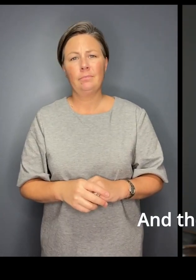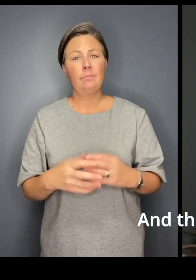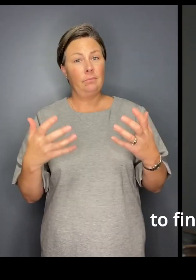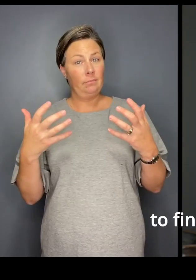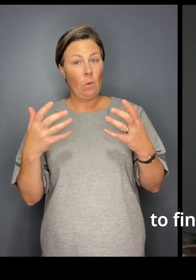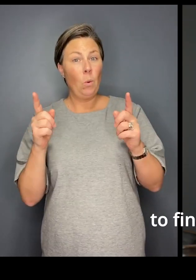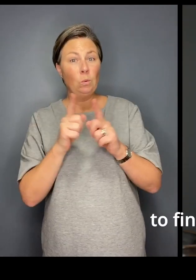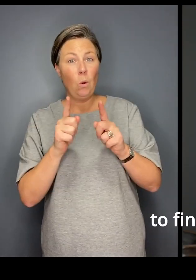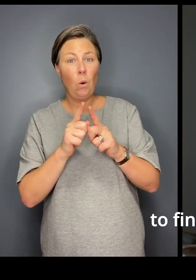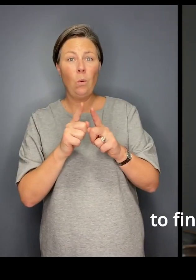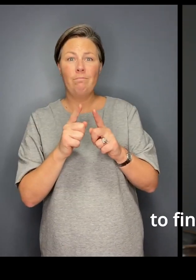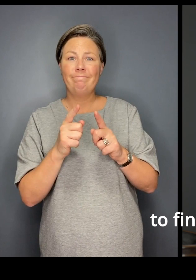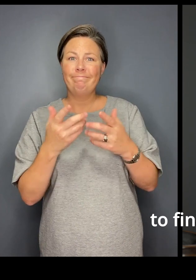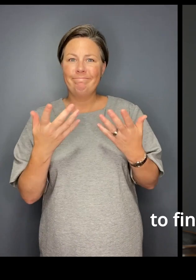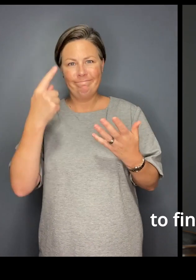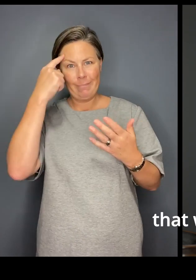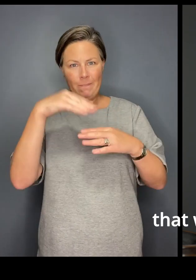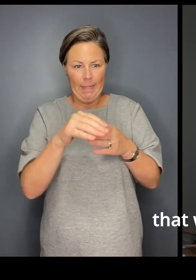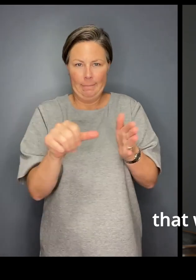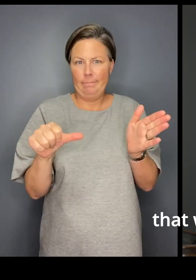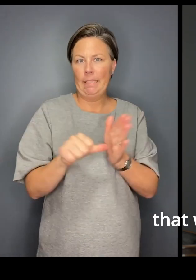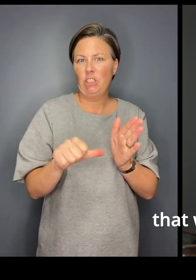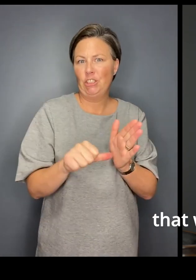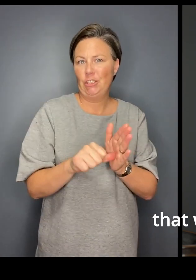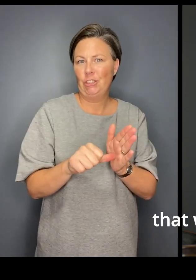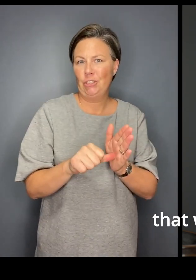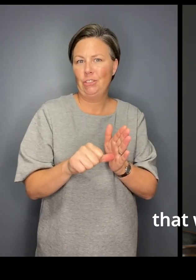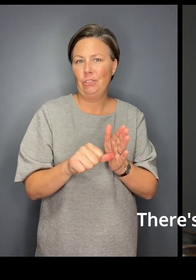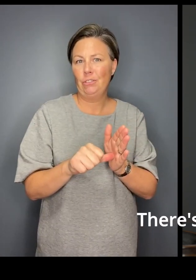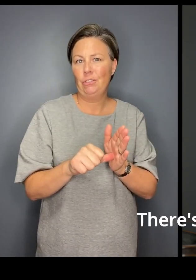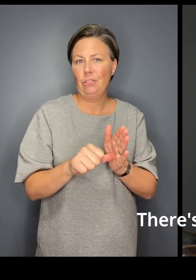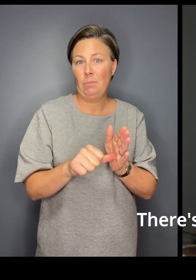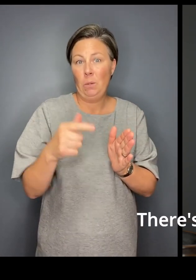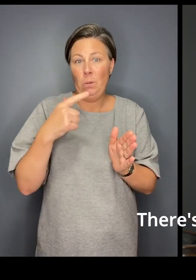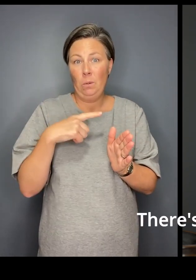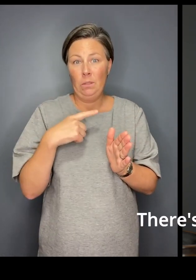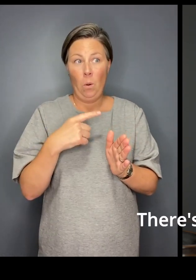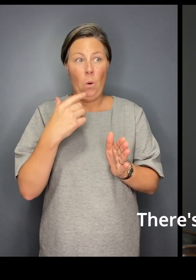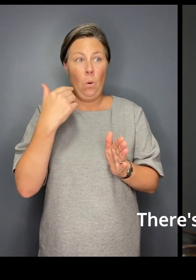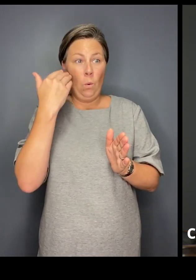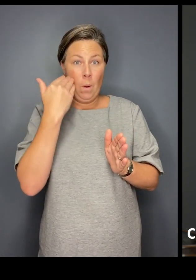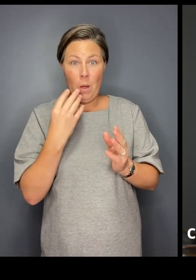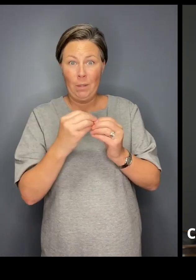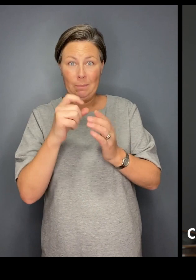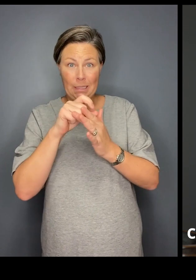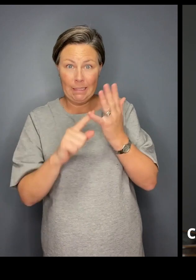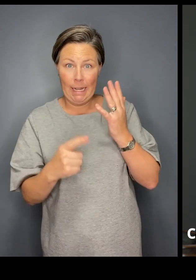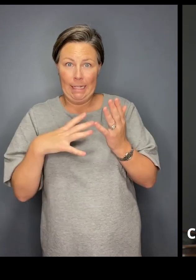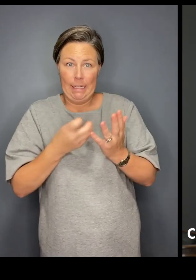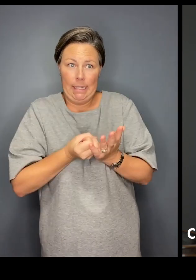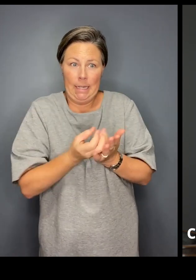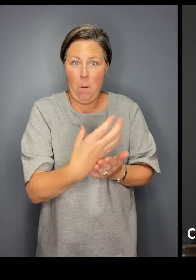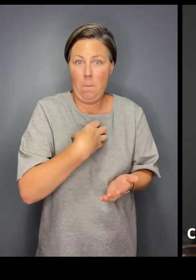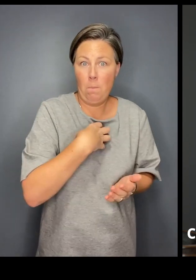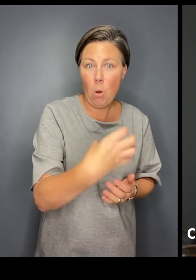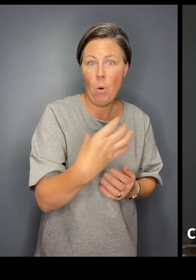extra barriers to financial wellbeing and security that women with disabilities face. There's the higher cost of healthcare and of supporting